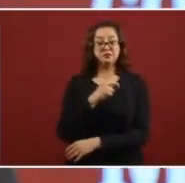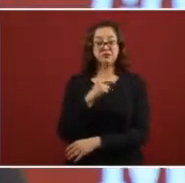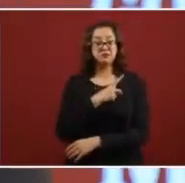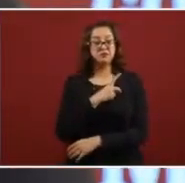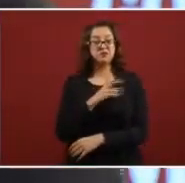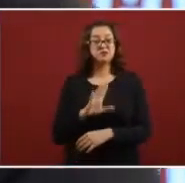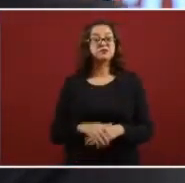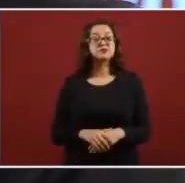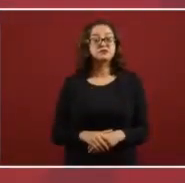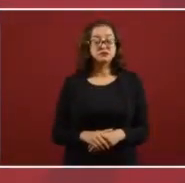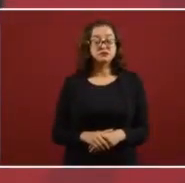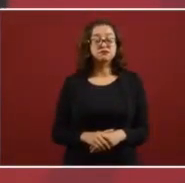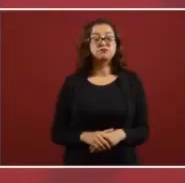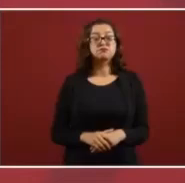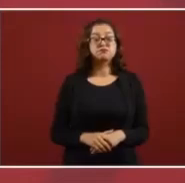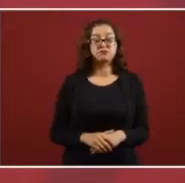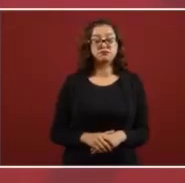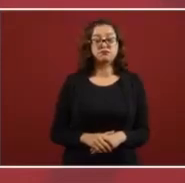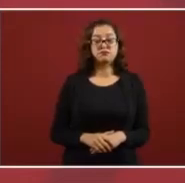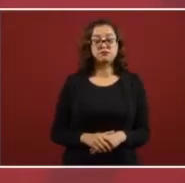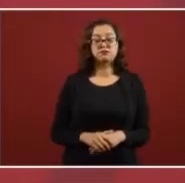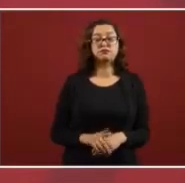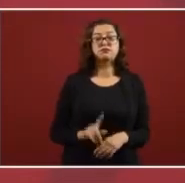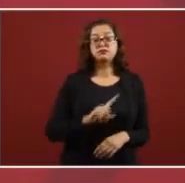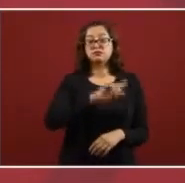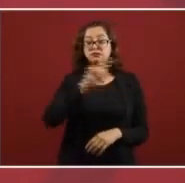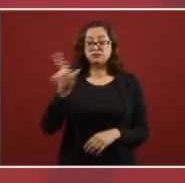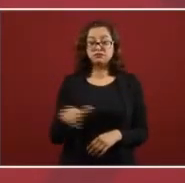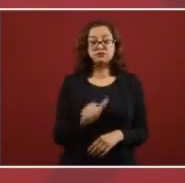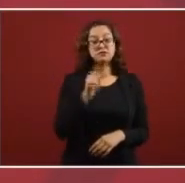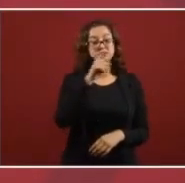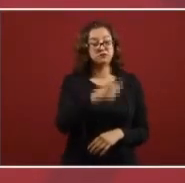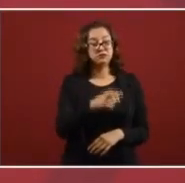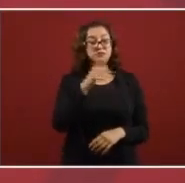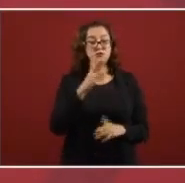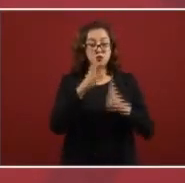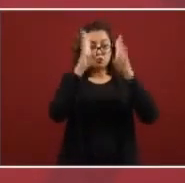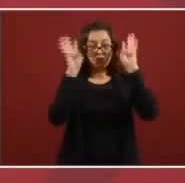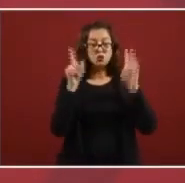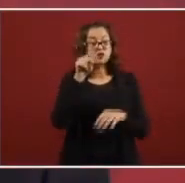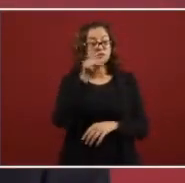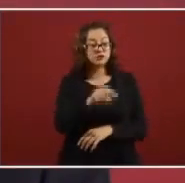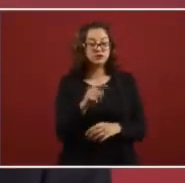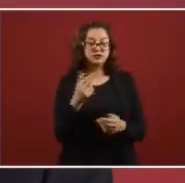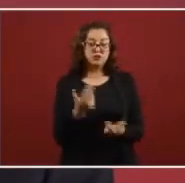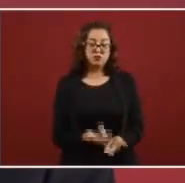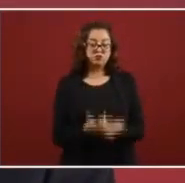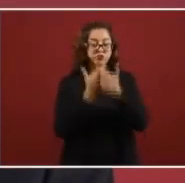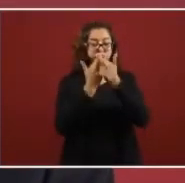when they spread things out, the treasure from Montezuma,